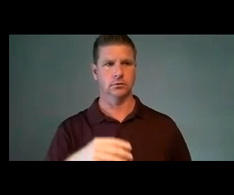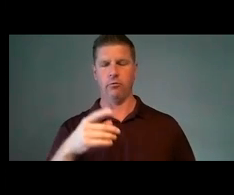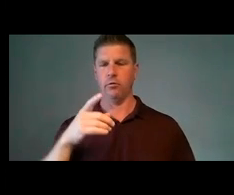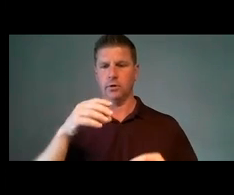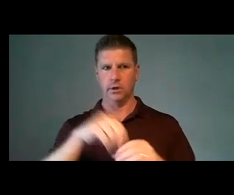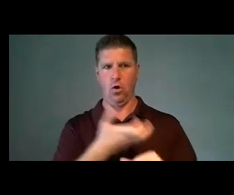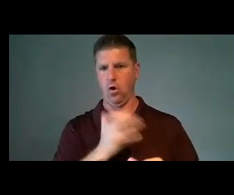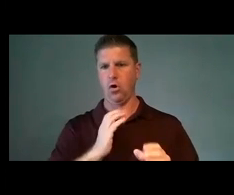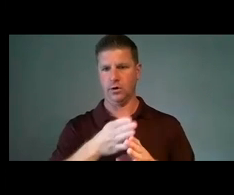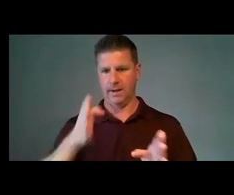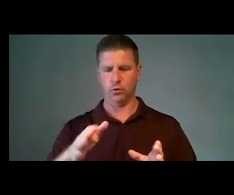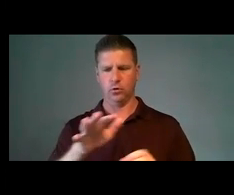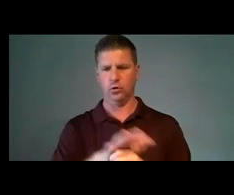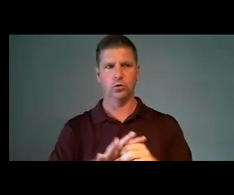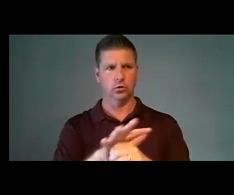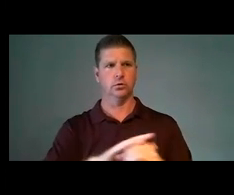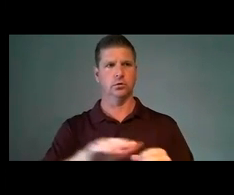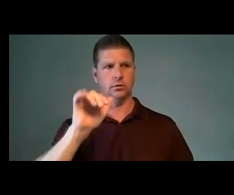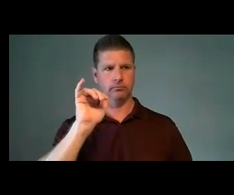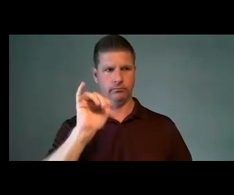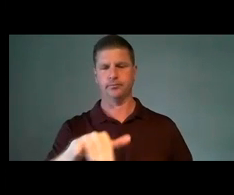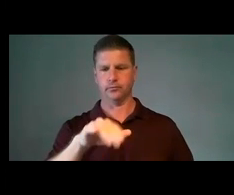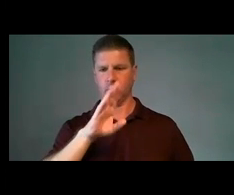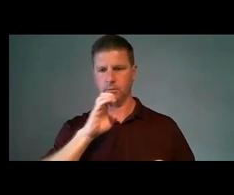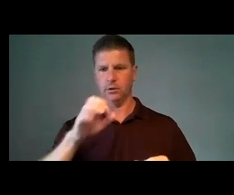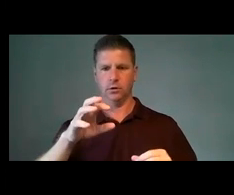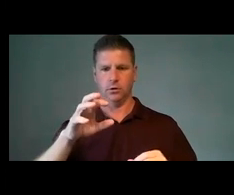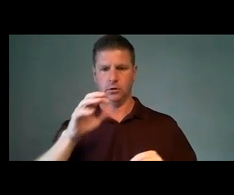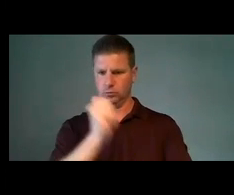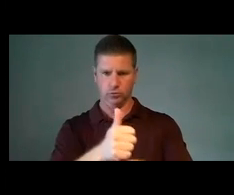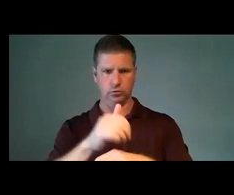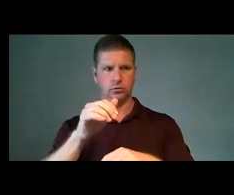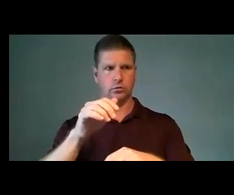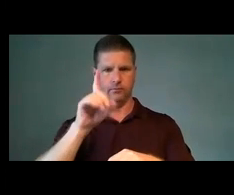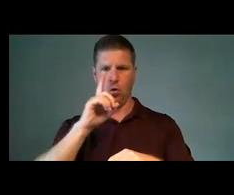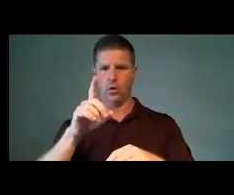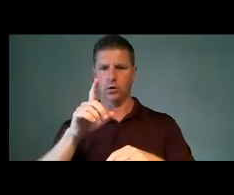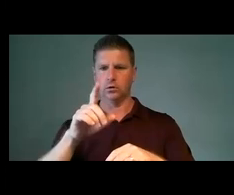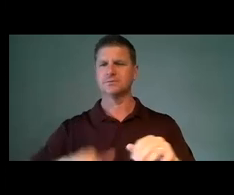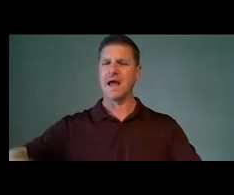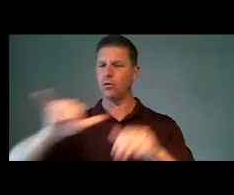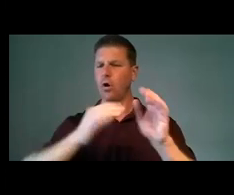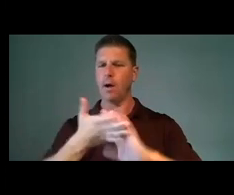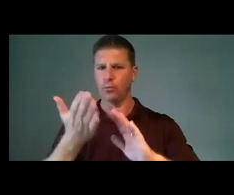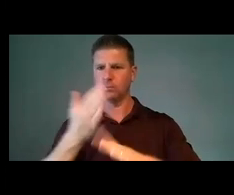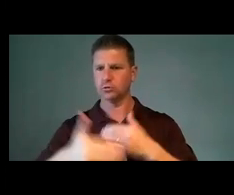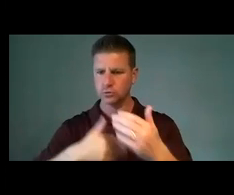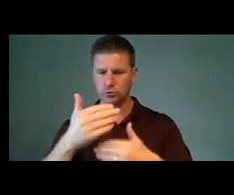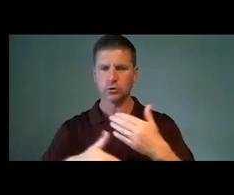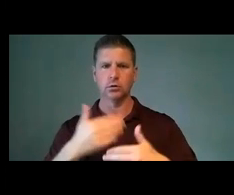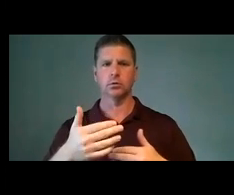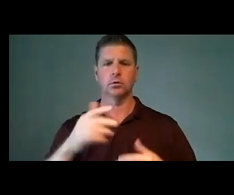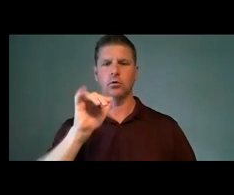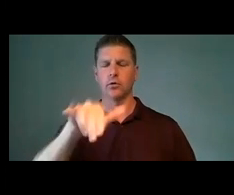neighborhood. You know, that would be a great a benchmark, right? Standard operating procedure to understand that